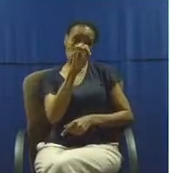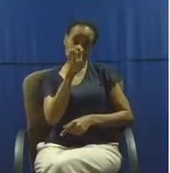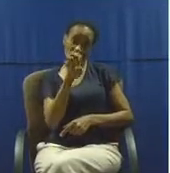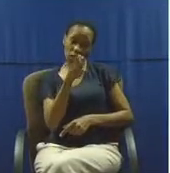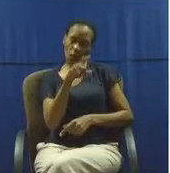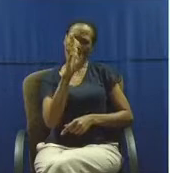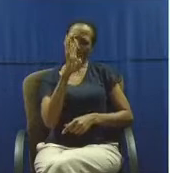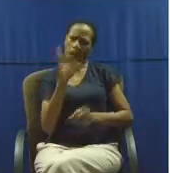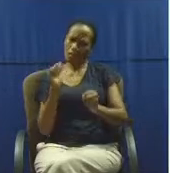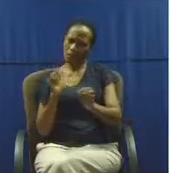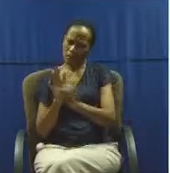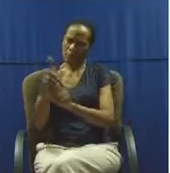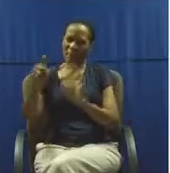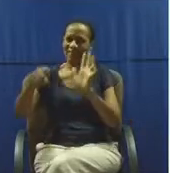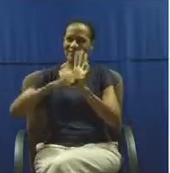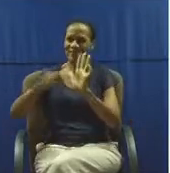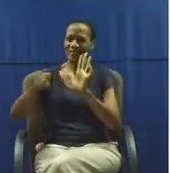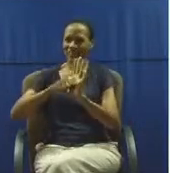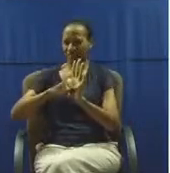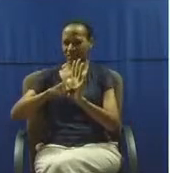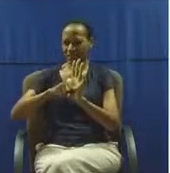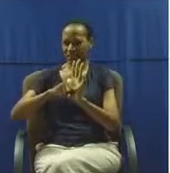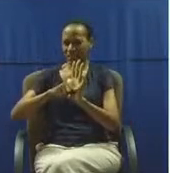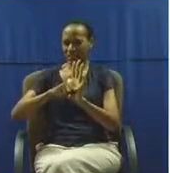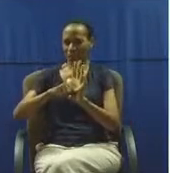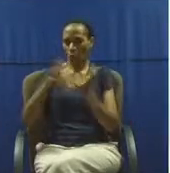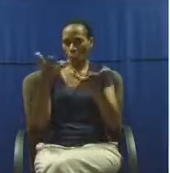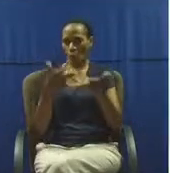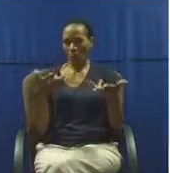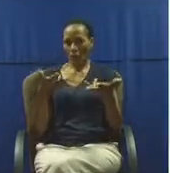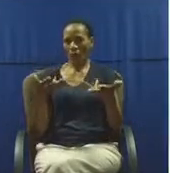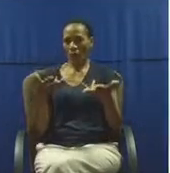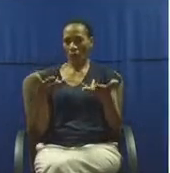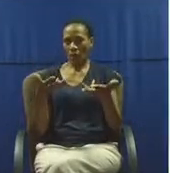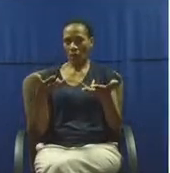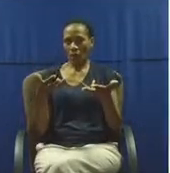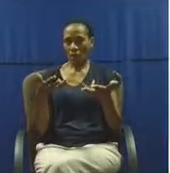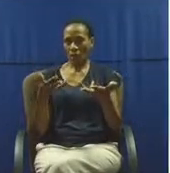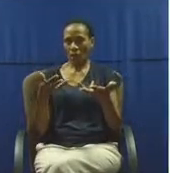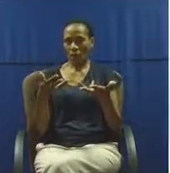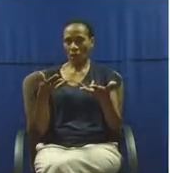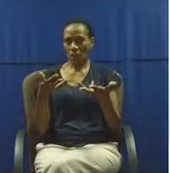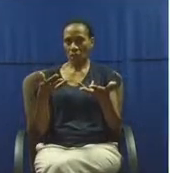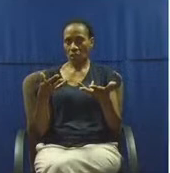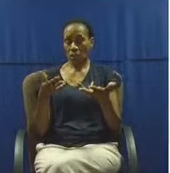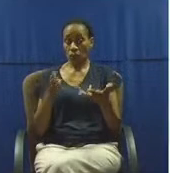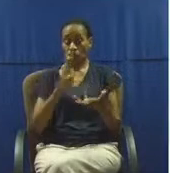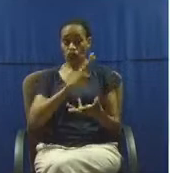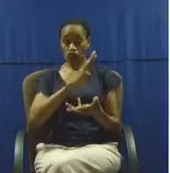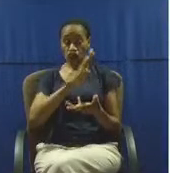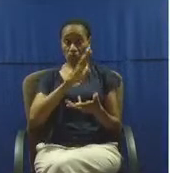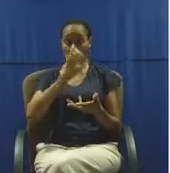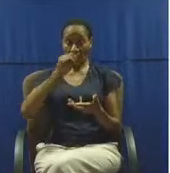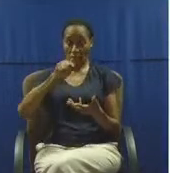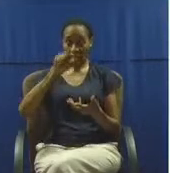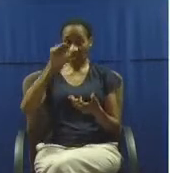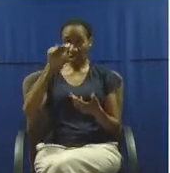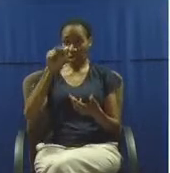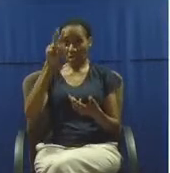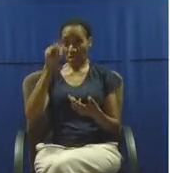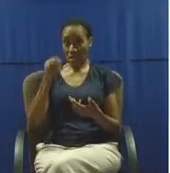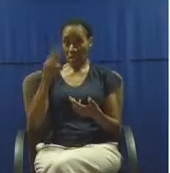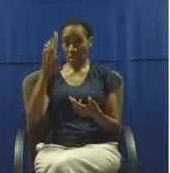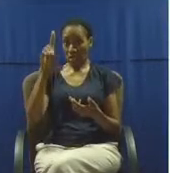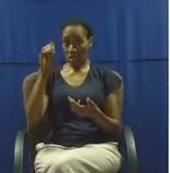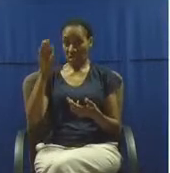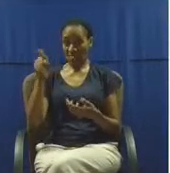impacts negatively, its state impacts negatively on the ability of the South African National Defence Force to discharge